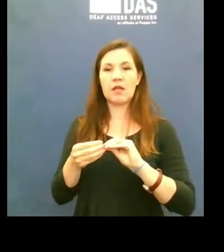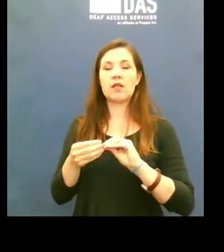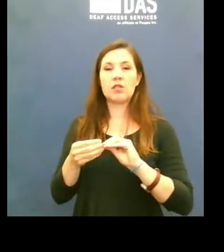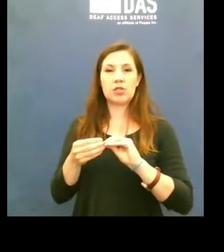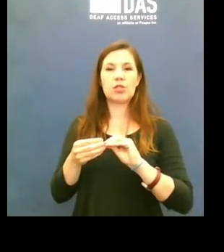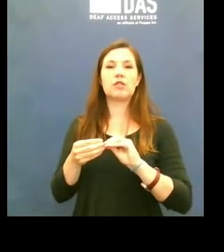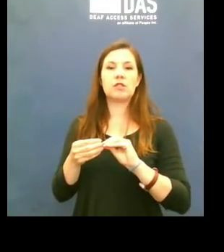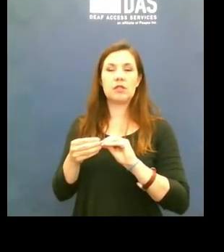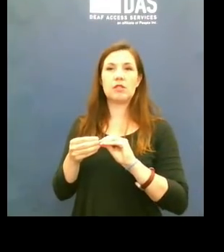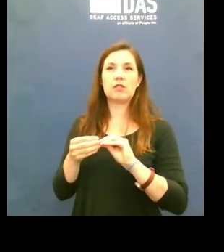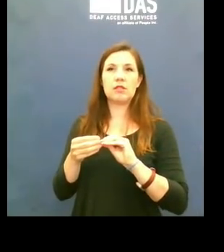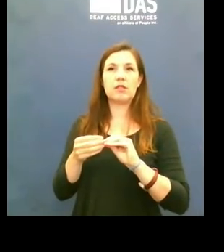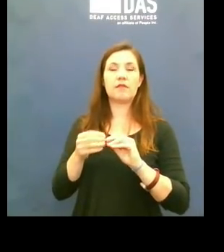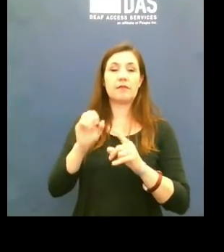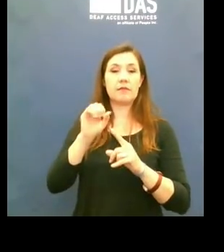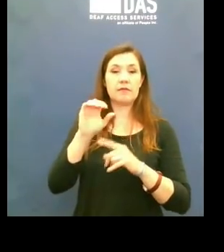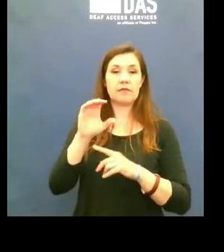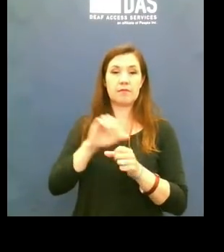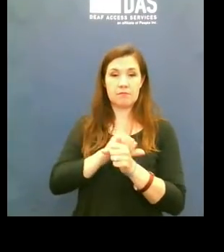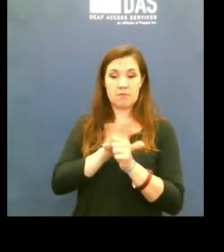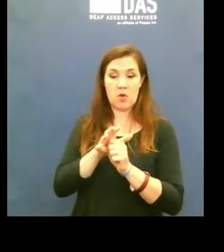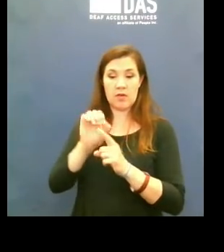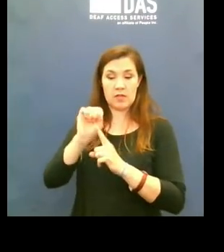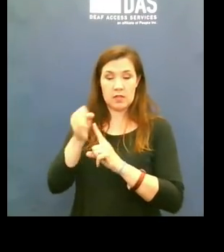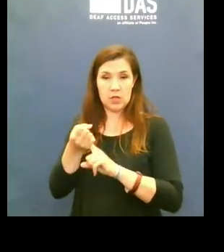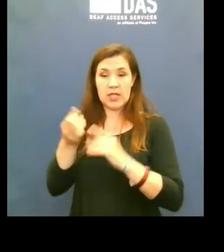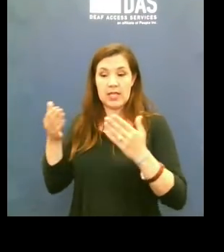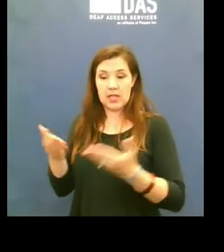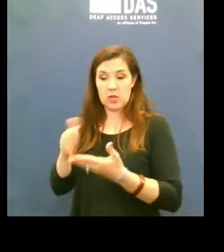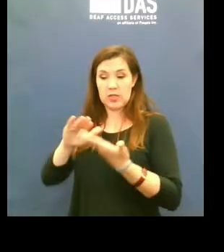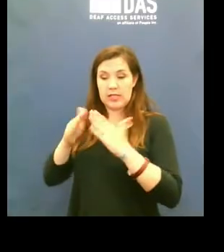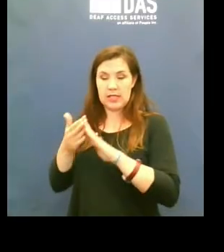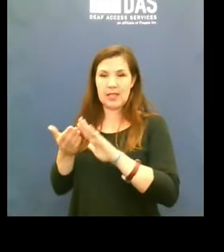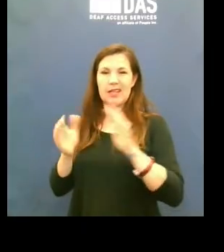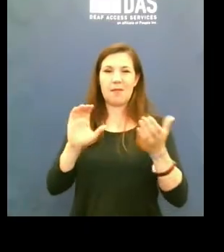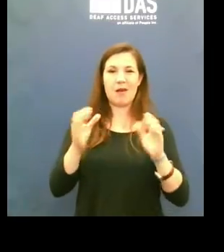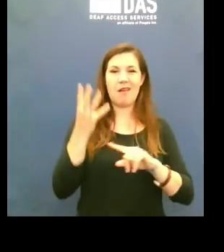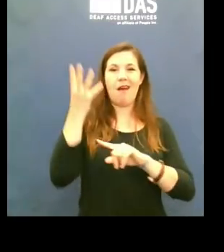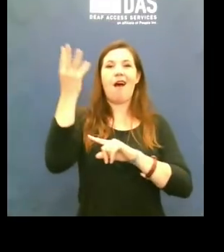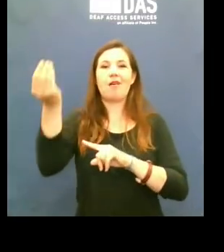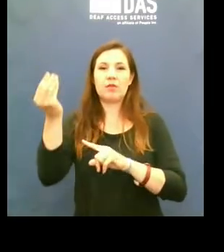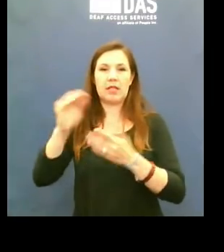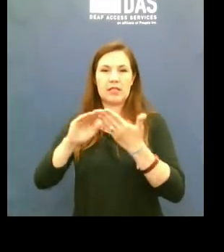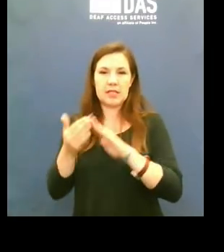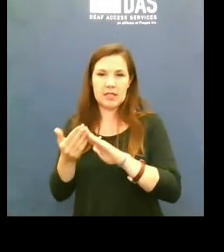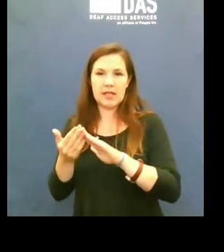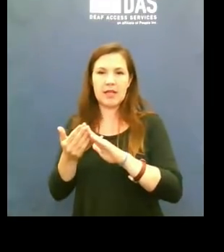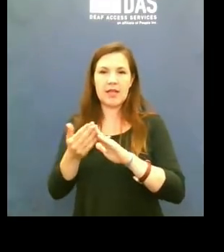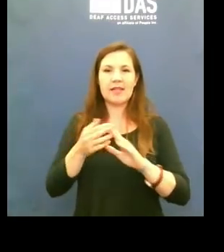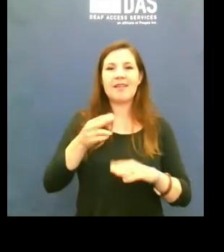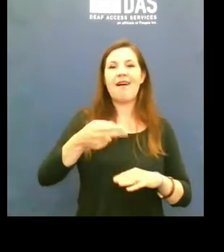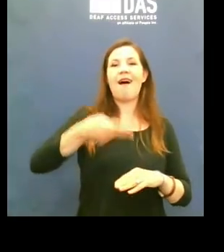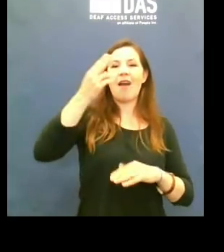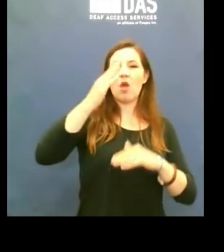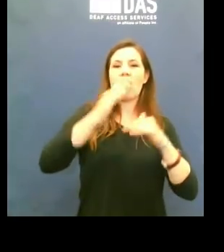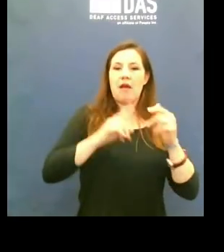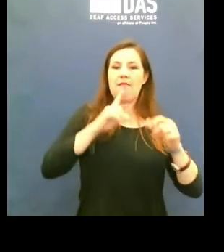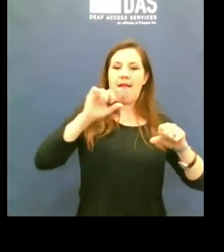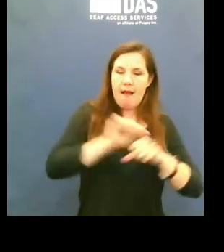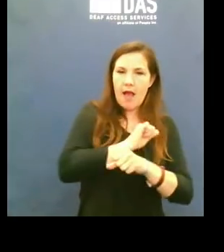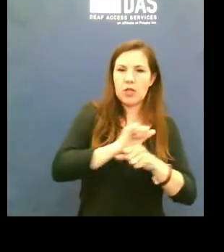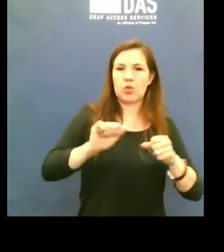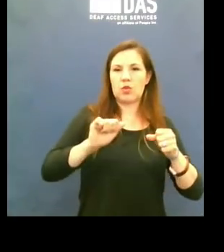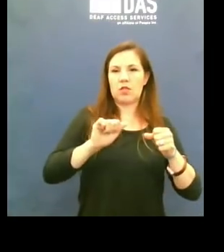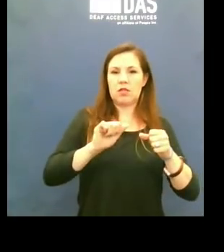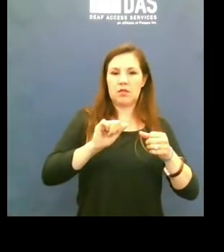COVID-19 cases for those who live in the city of Buffalo versus those that live outside of it is higher than the city's actual population. So this